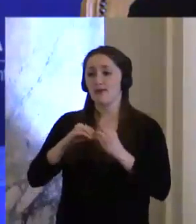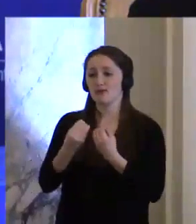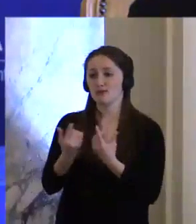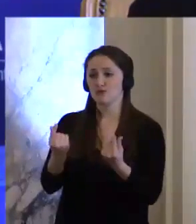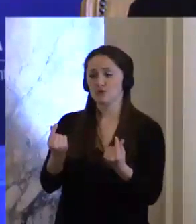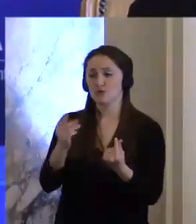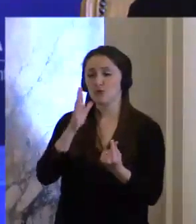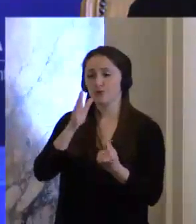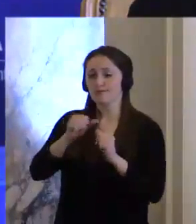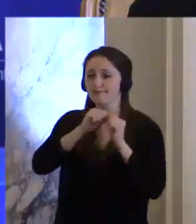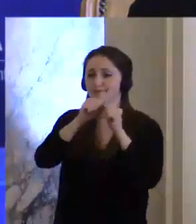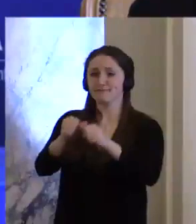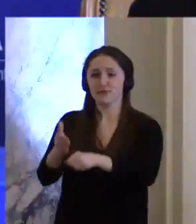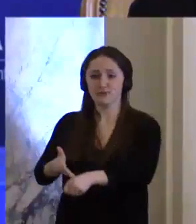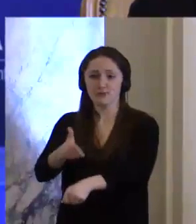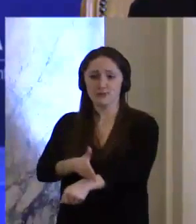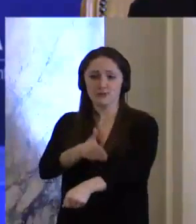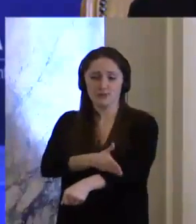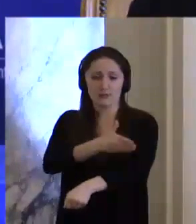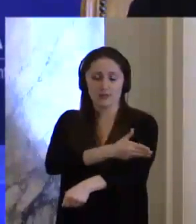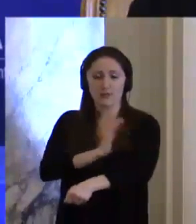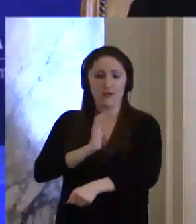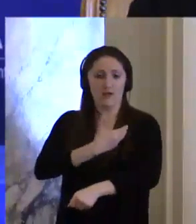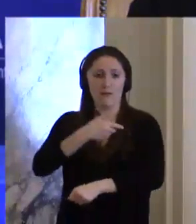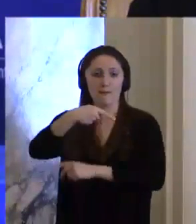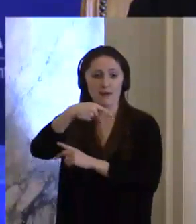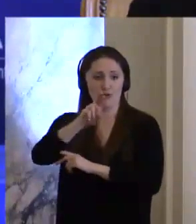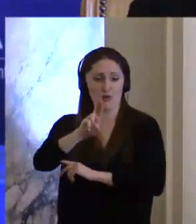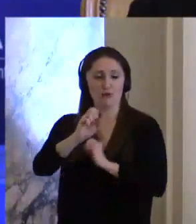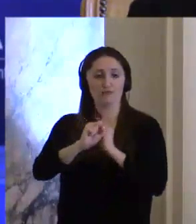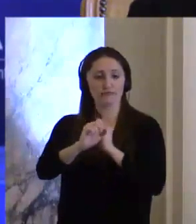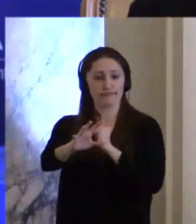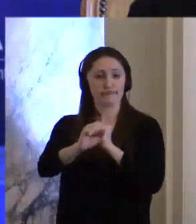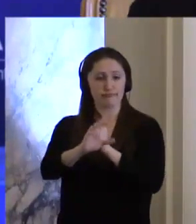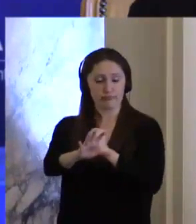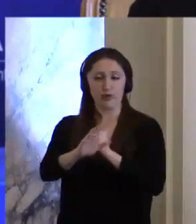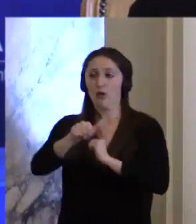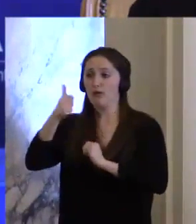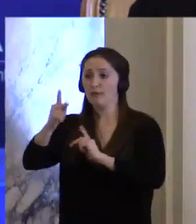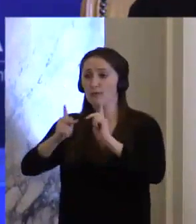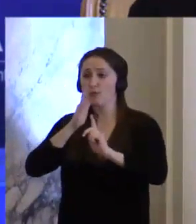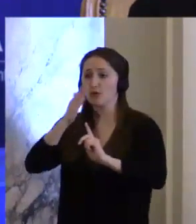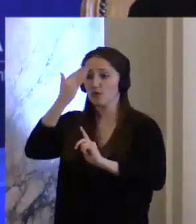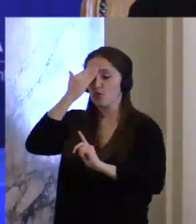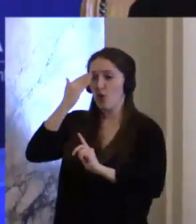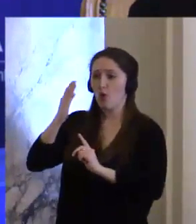lo que hacemos como institución. Y siempre tenemos que mantener